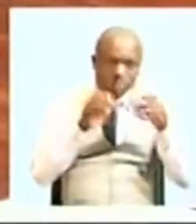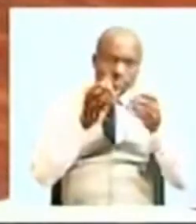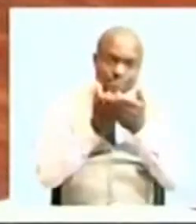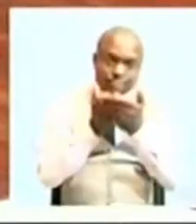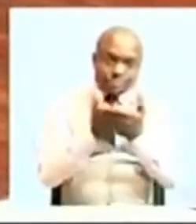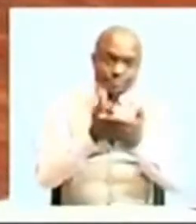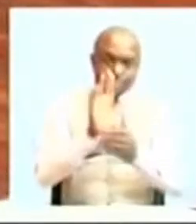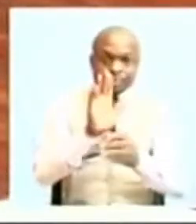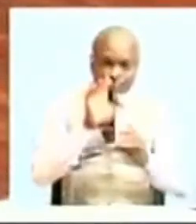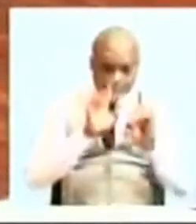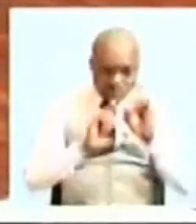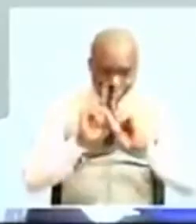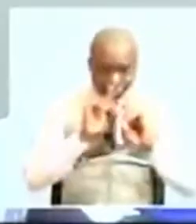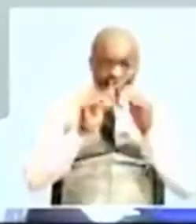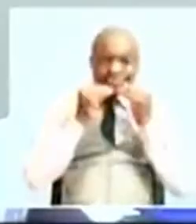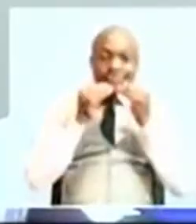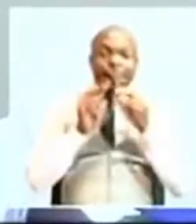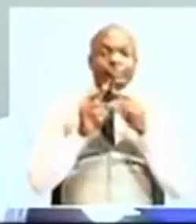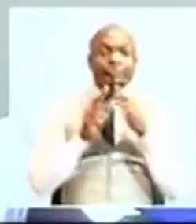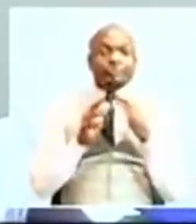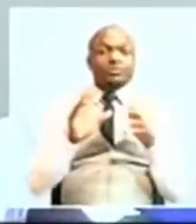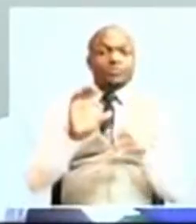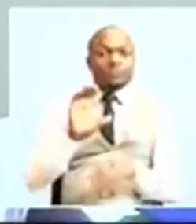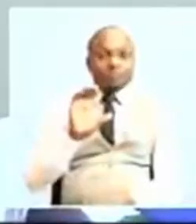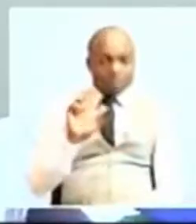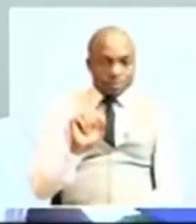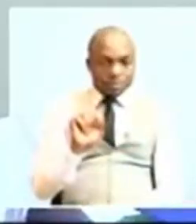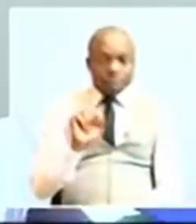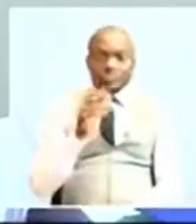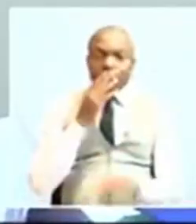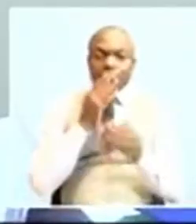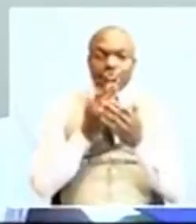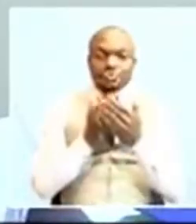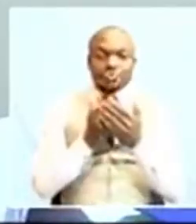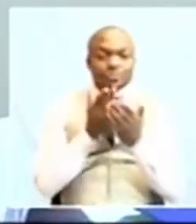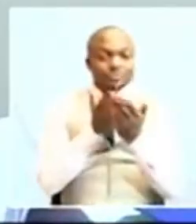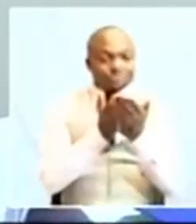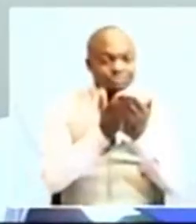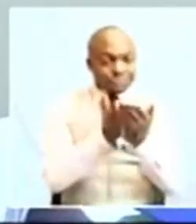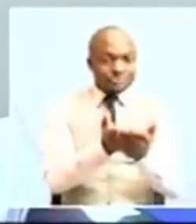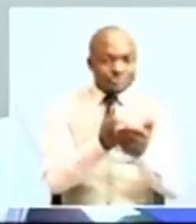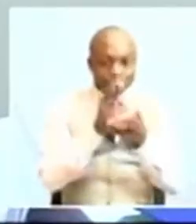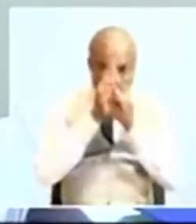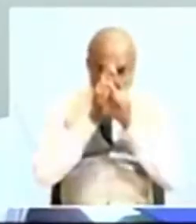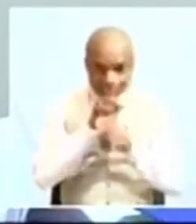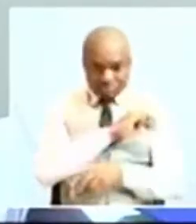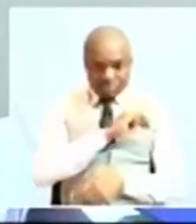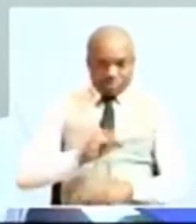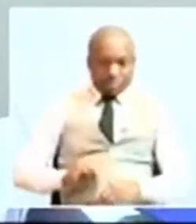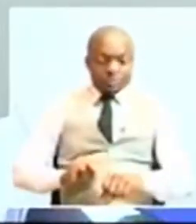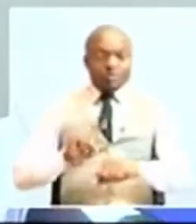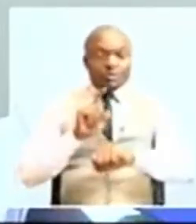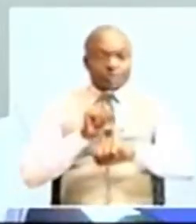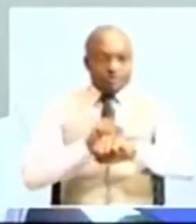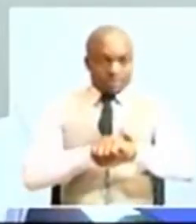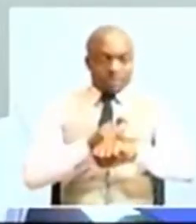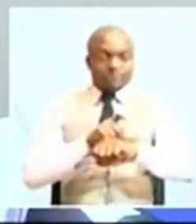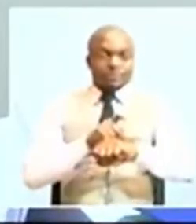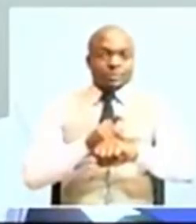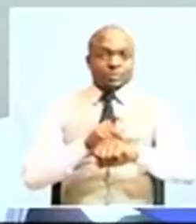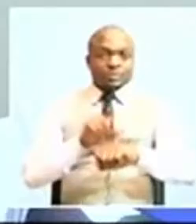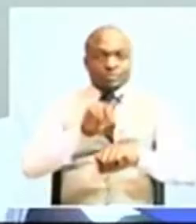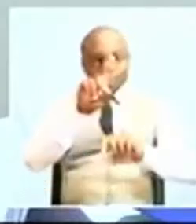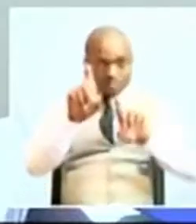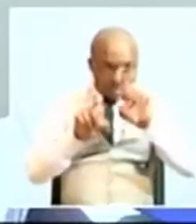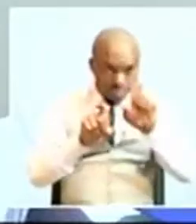your consideration. Thank you. Thank you very much, CS, for that wonderful submission. Honorable members, is now to